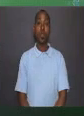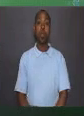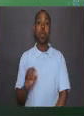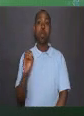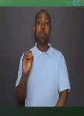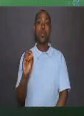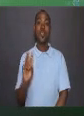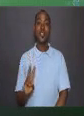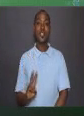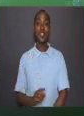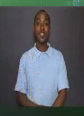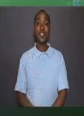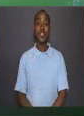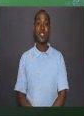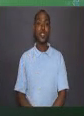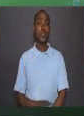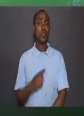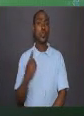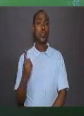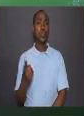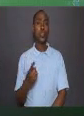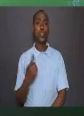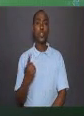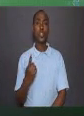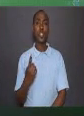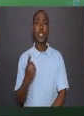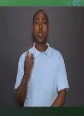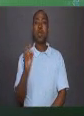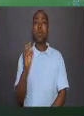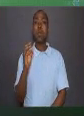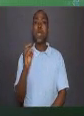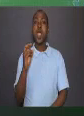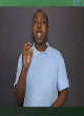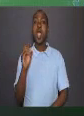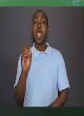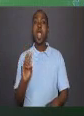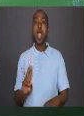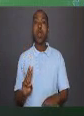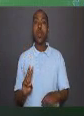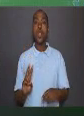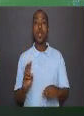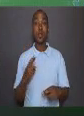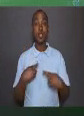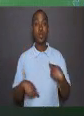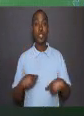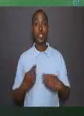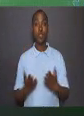Oxygen is always required in aerobic respiration.